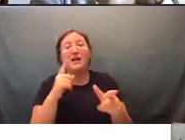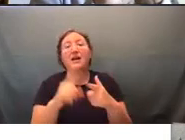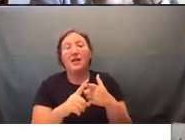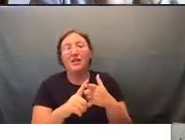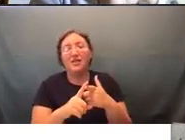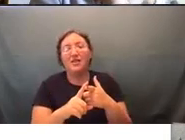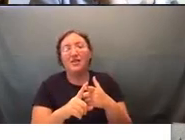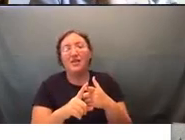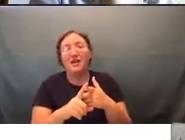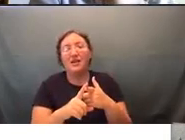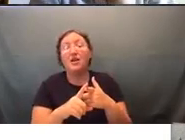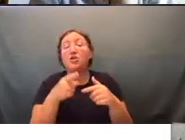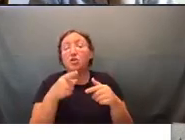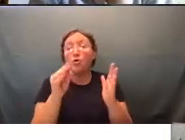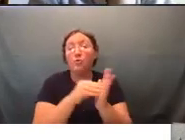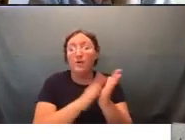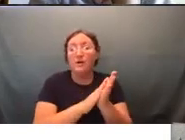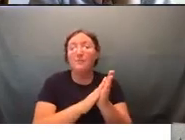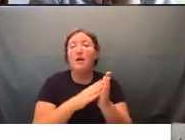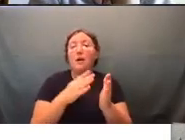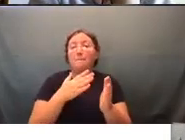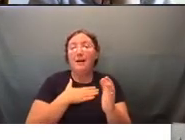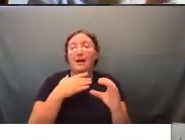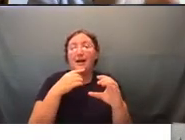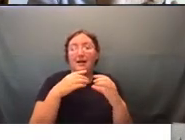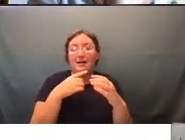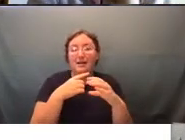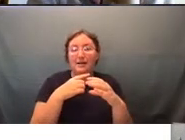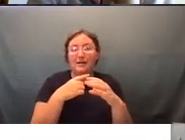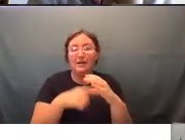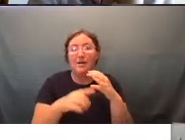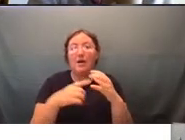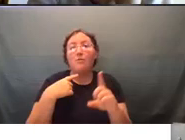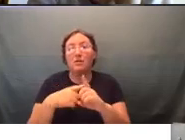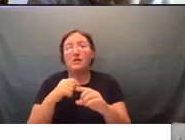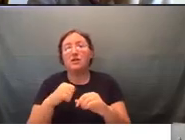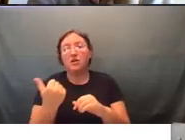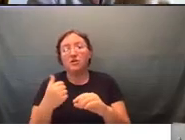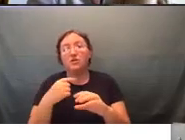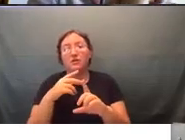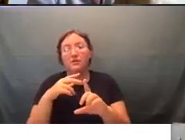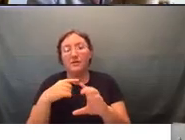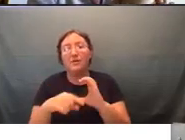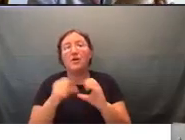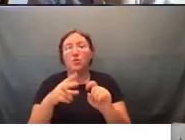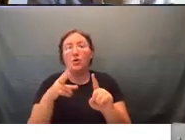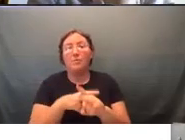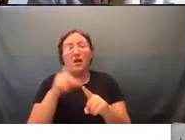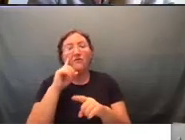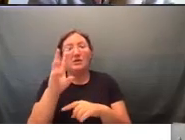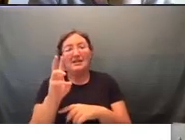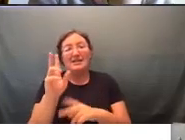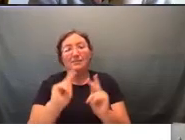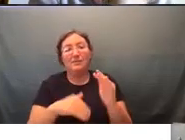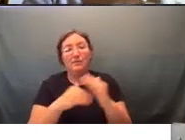by listing your email and an alternative leader's email. And you can apply for 6 people. So a good